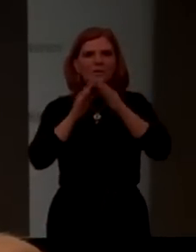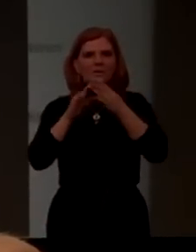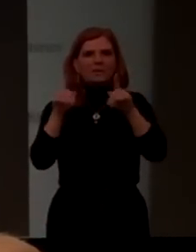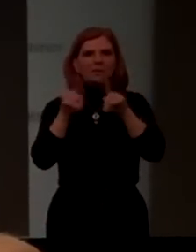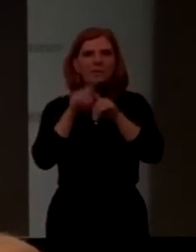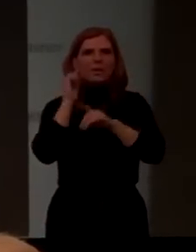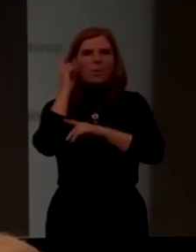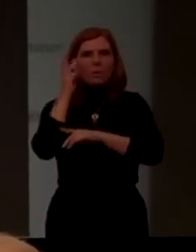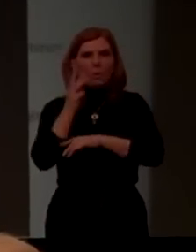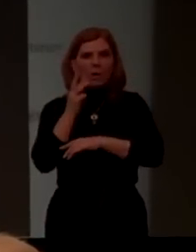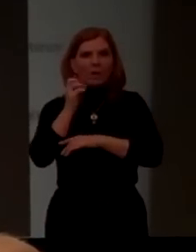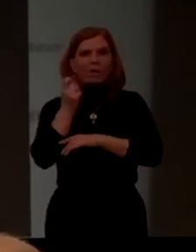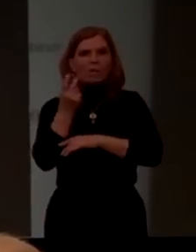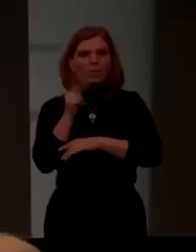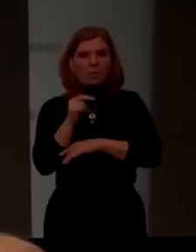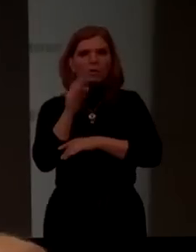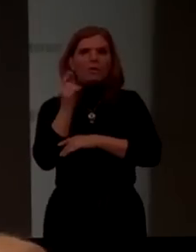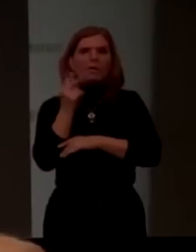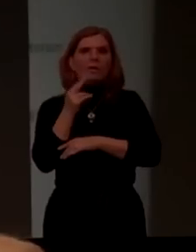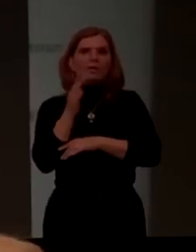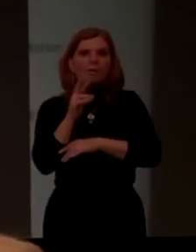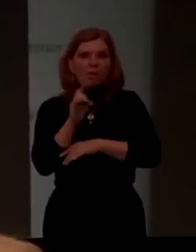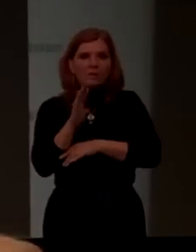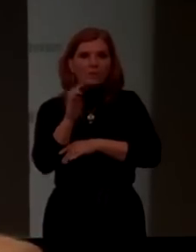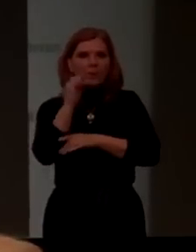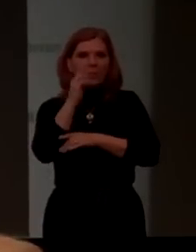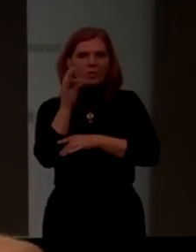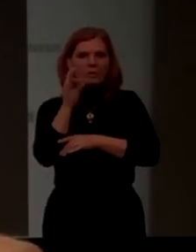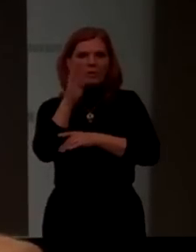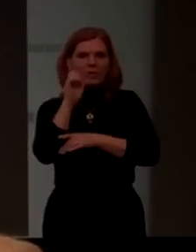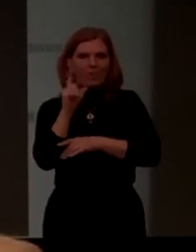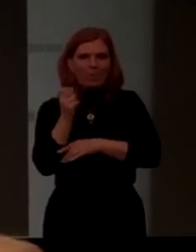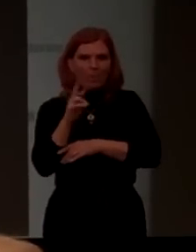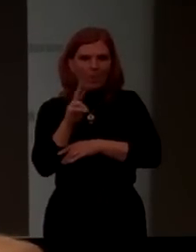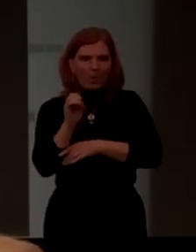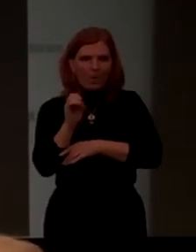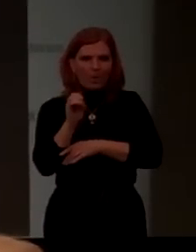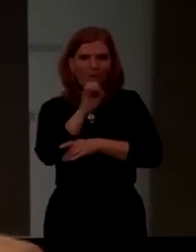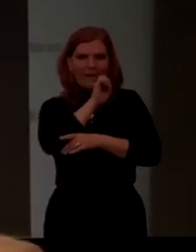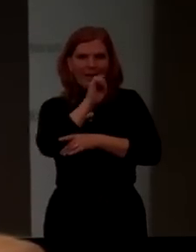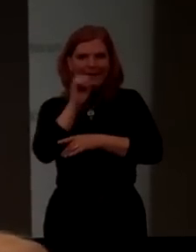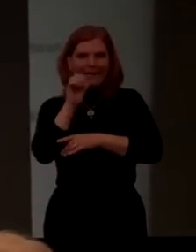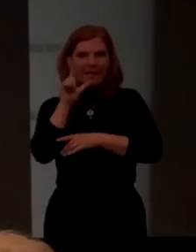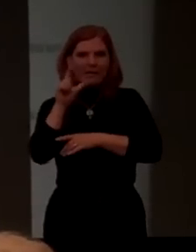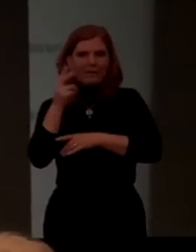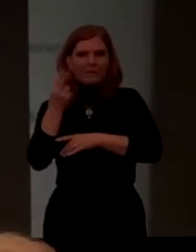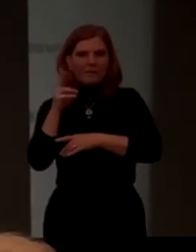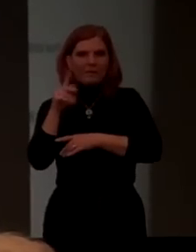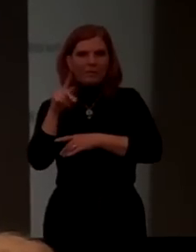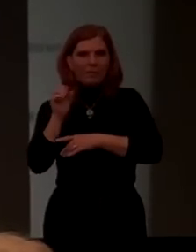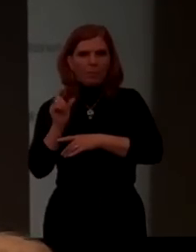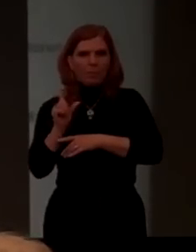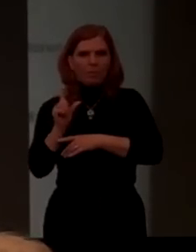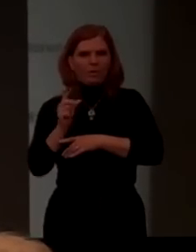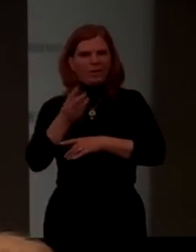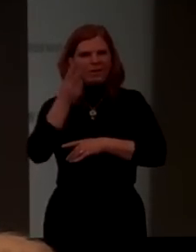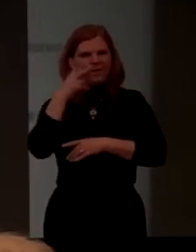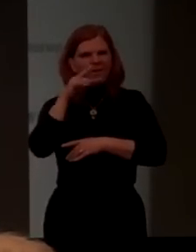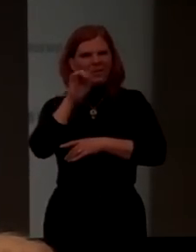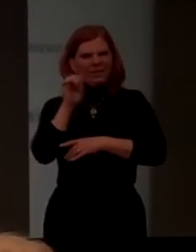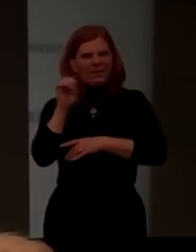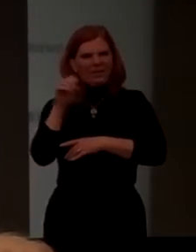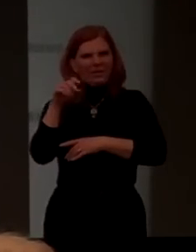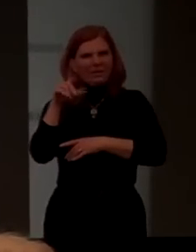Wheeling, Weirton, Fallsby, Martins Ferry, Bel Air, East Liverpool. Take a look at East